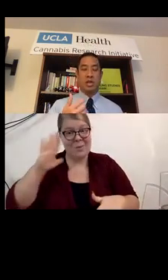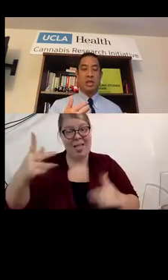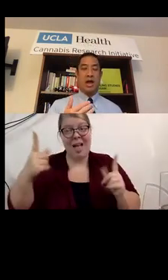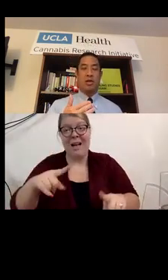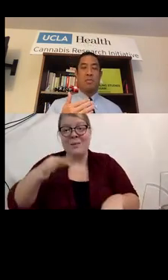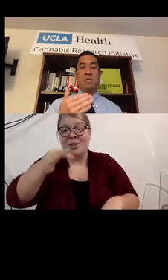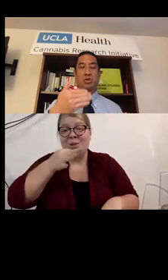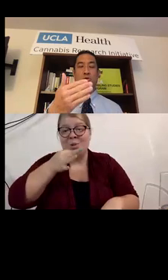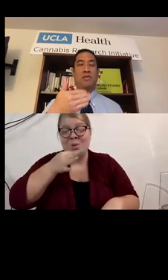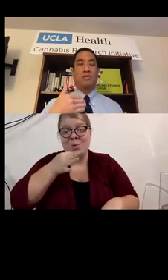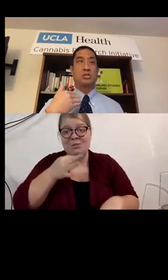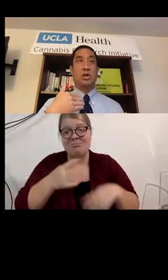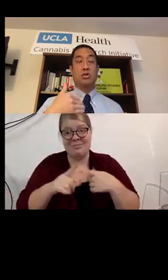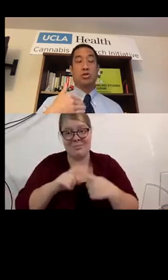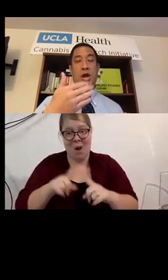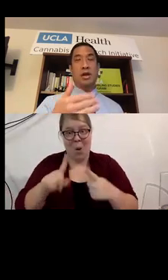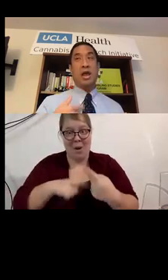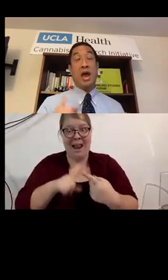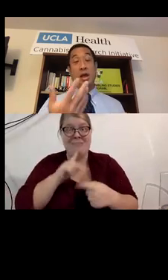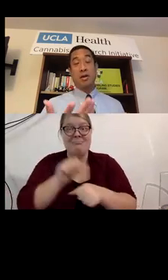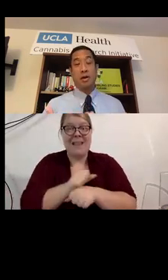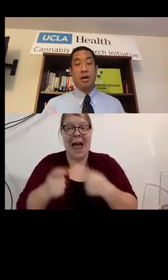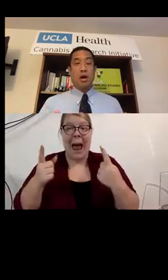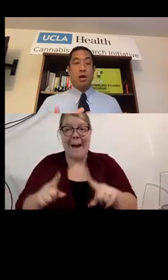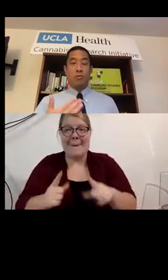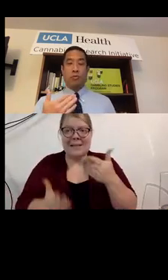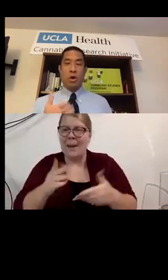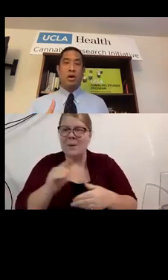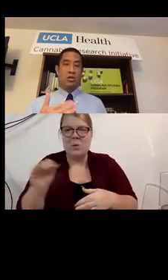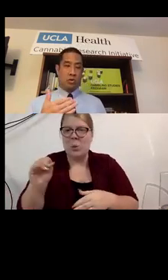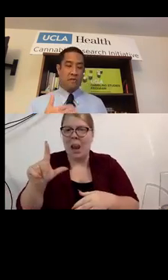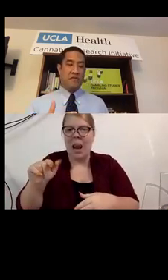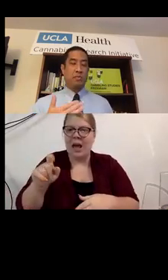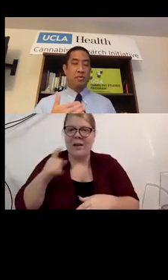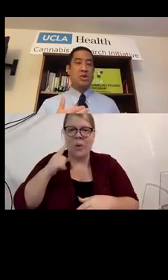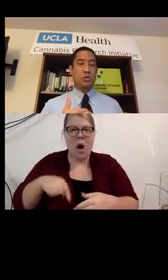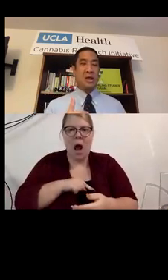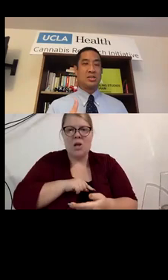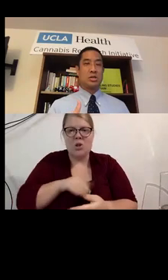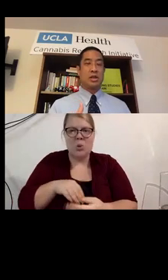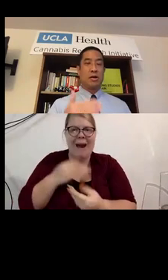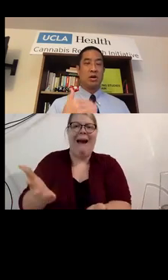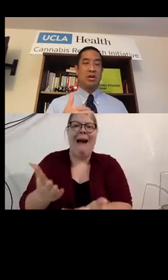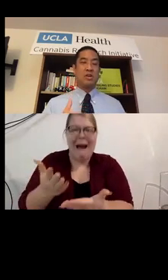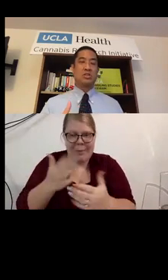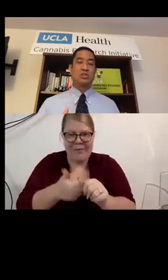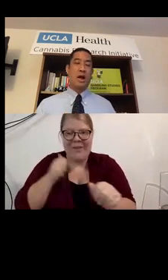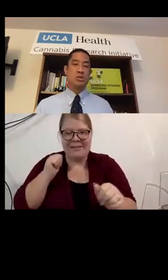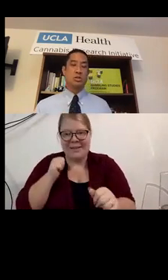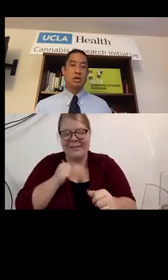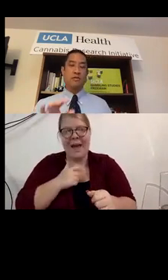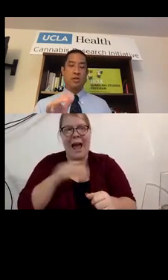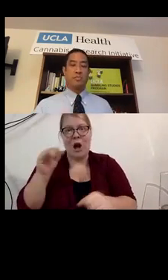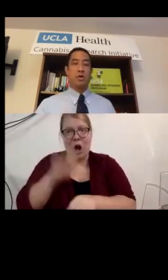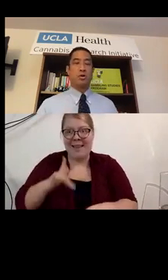see that, it may be too late for us to interject and add in really effective prevention messages and early intervention